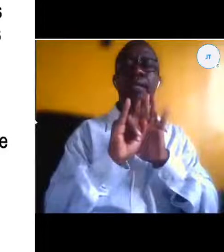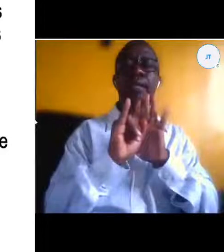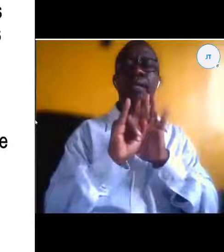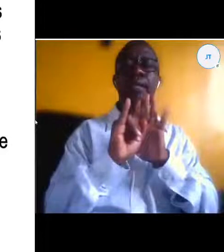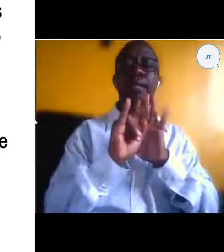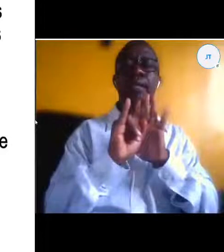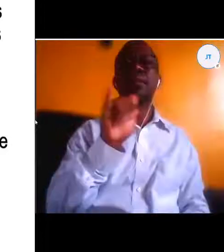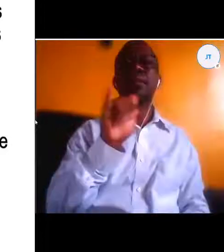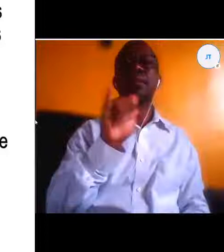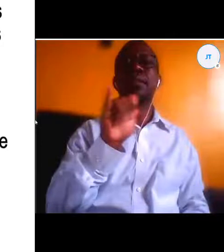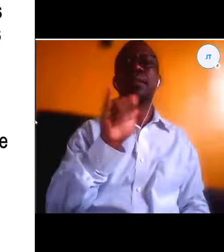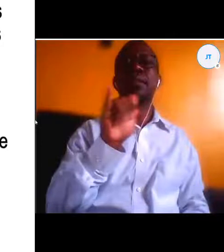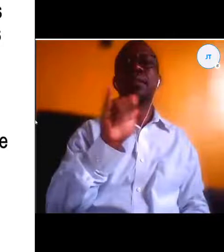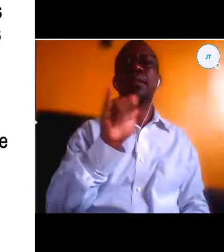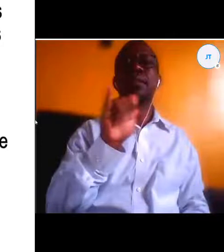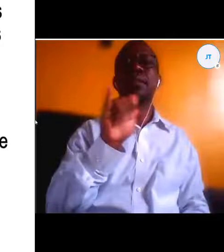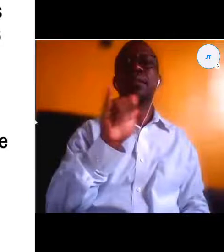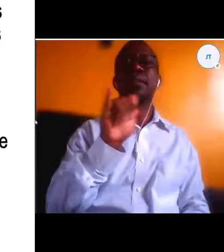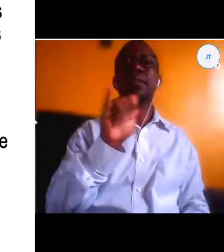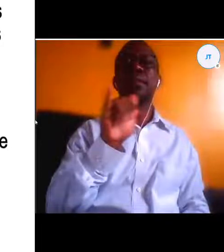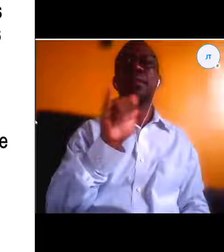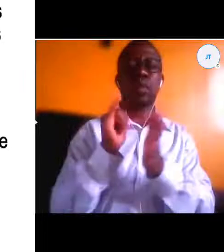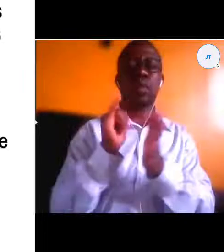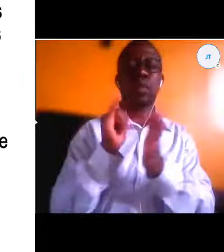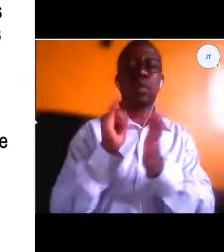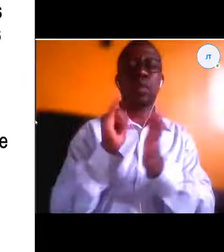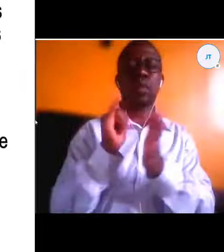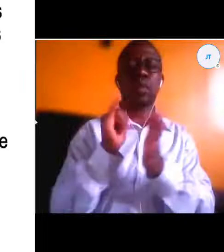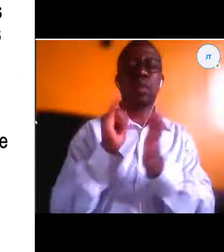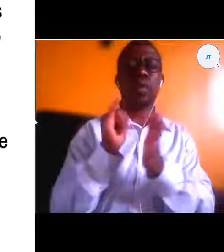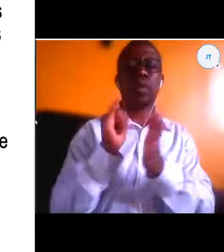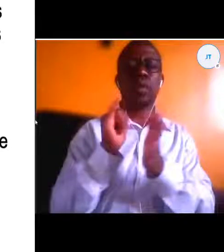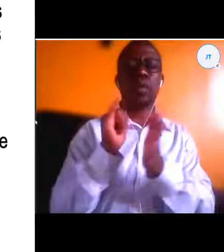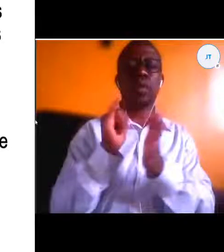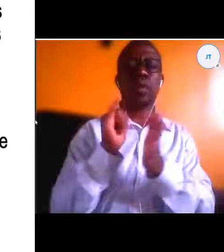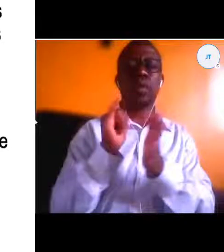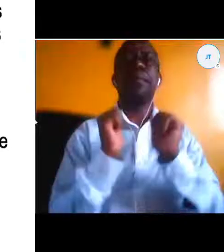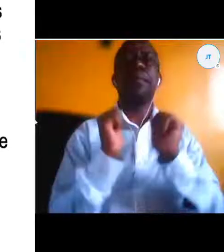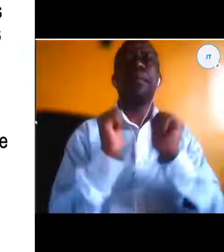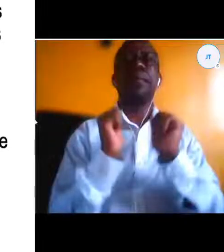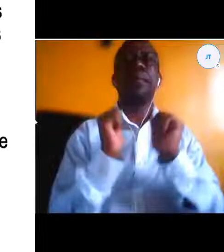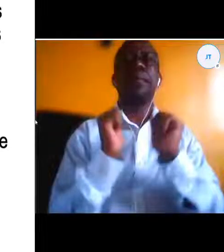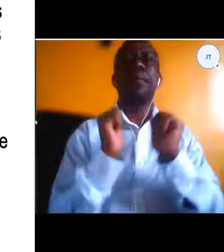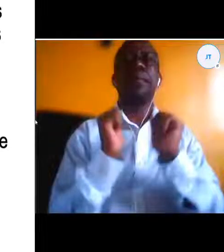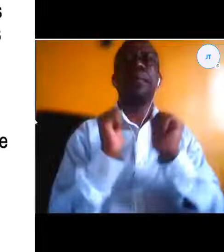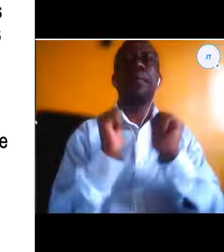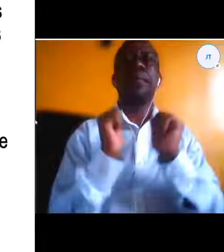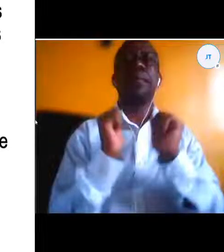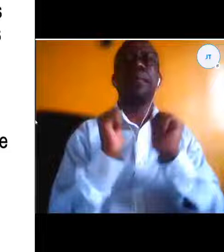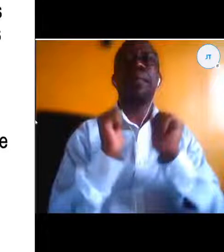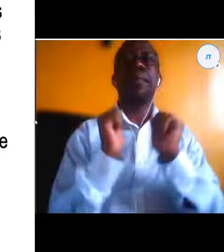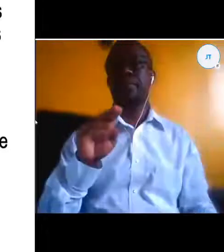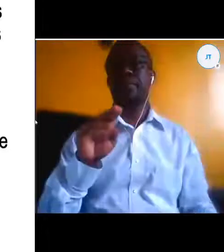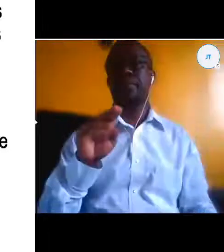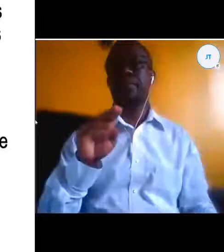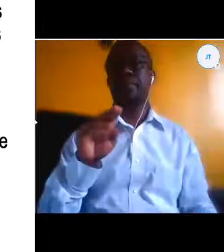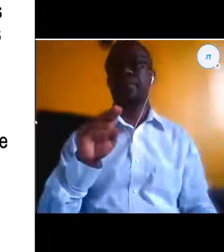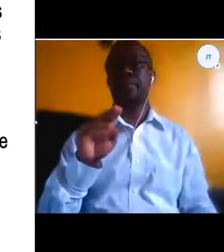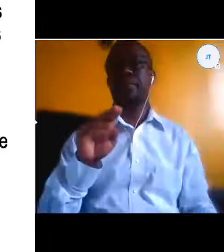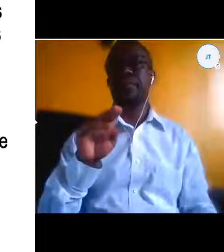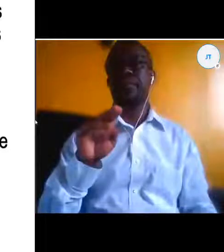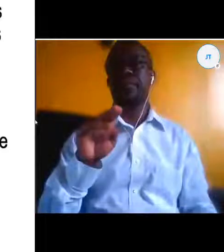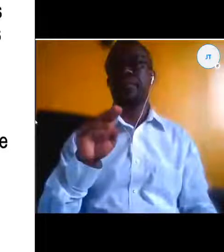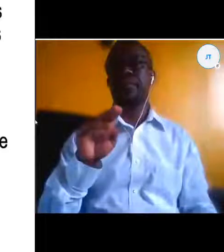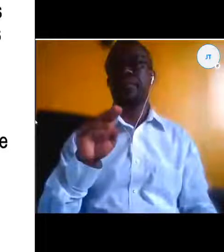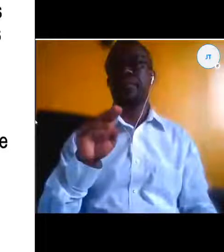that the charter is implemented effectively. Thank you so much, Anita. Thank you, Jenny, for